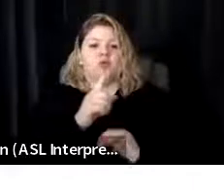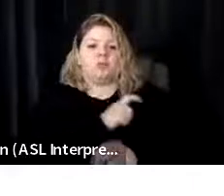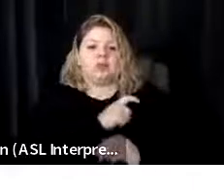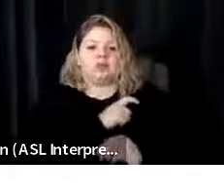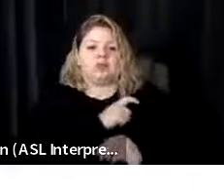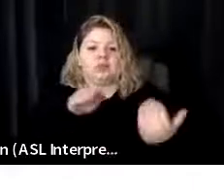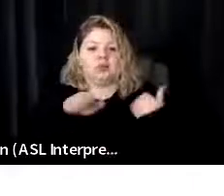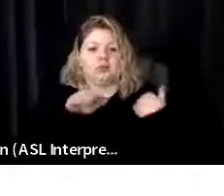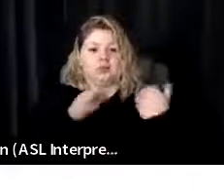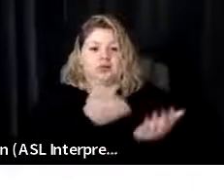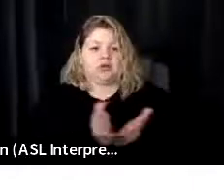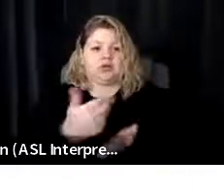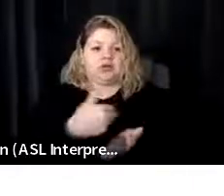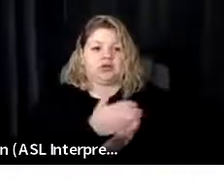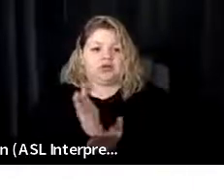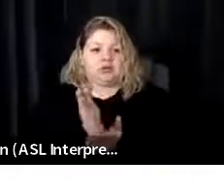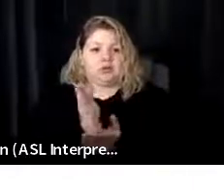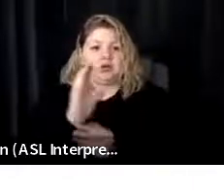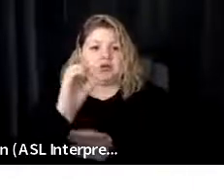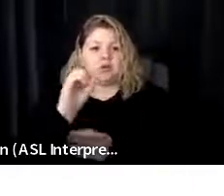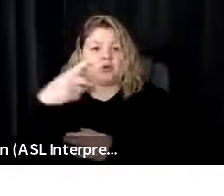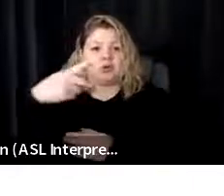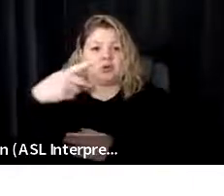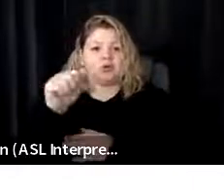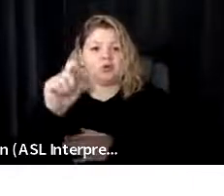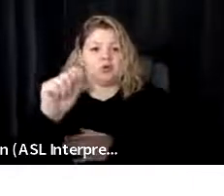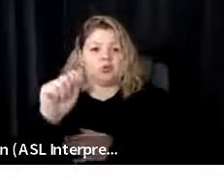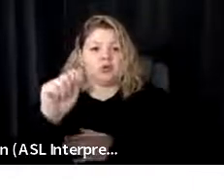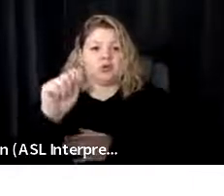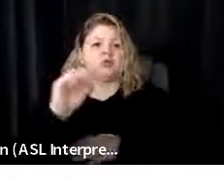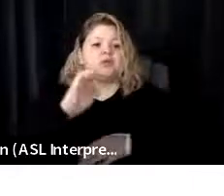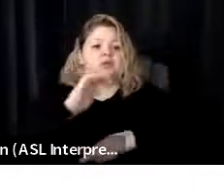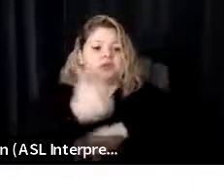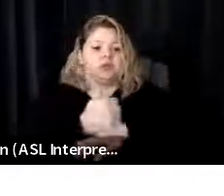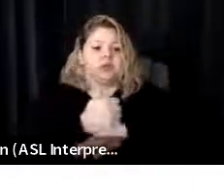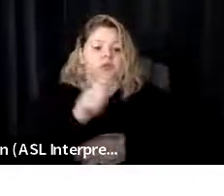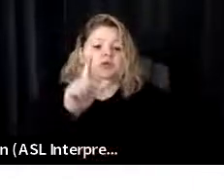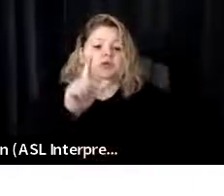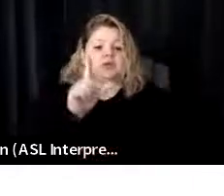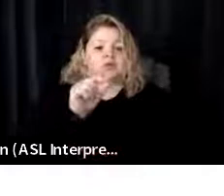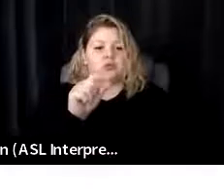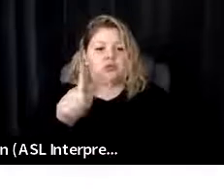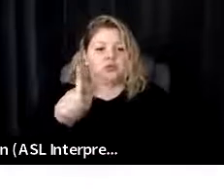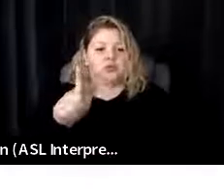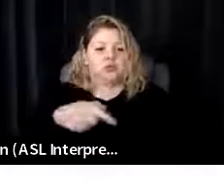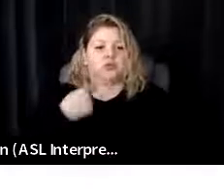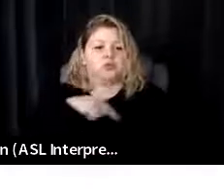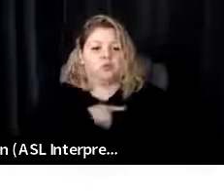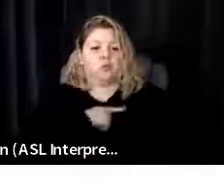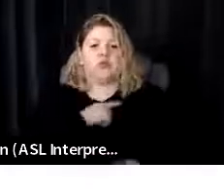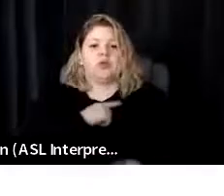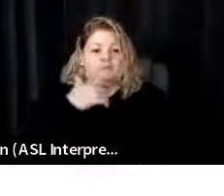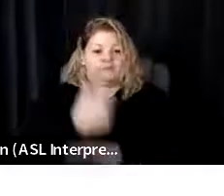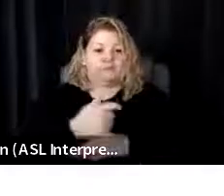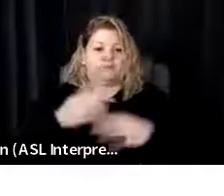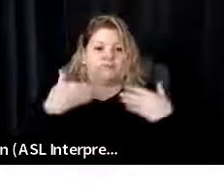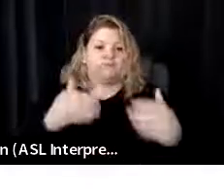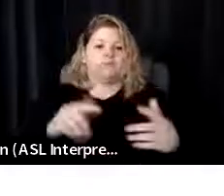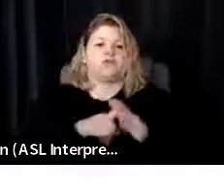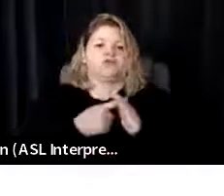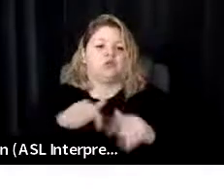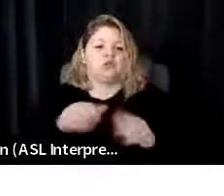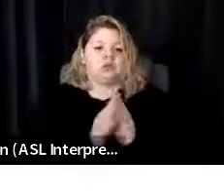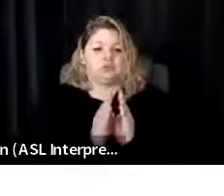OPAT, which took effect on July 1 of 2021, we have called a public meeting of the CRB. Before we do